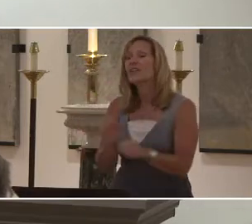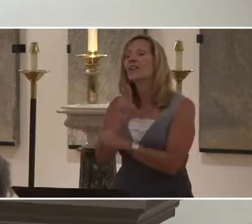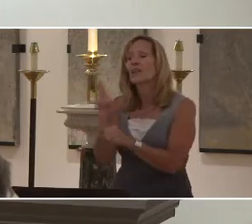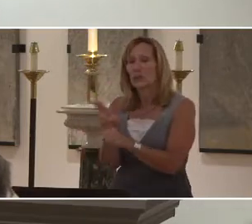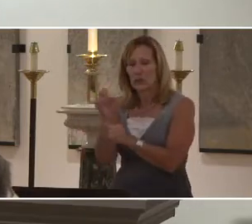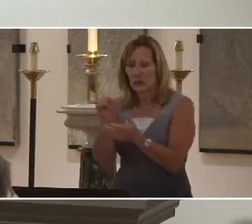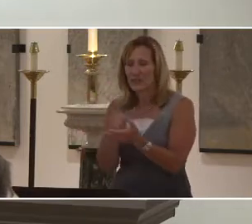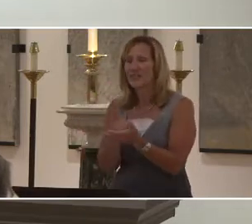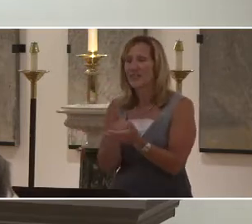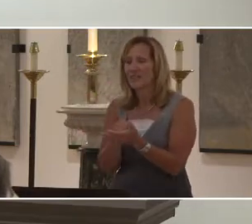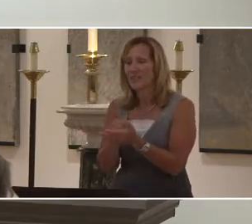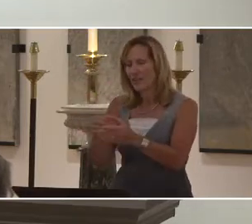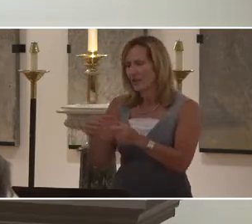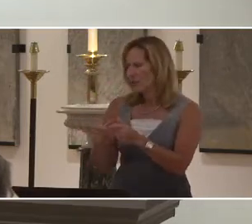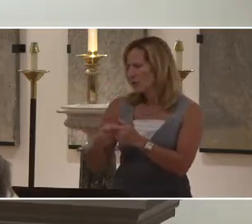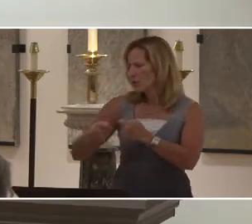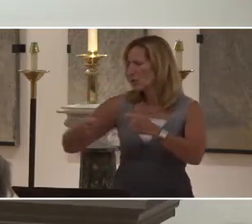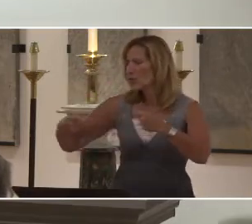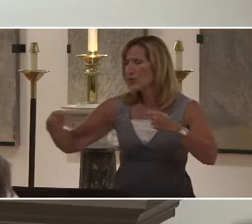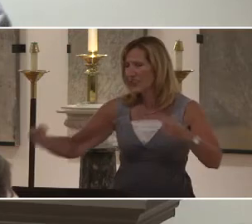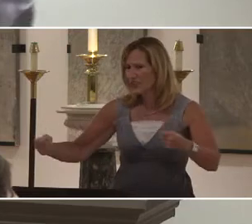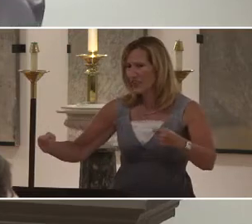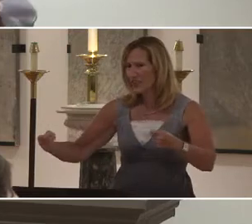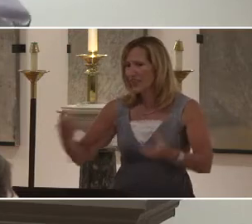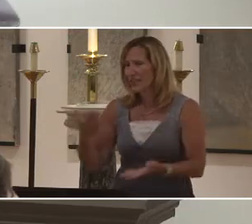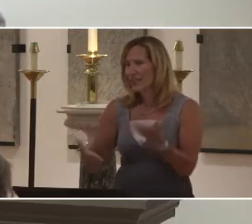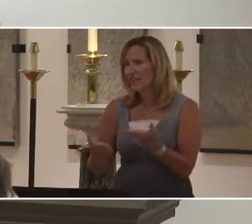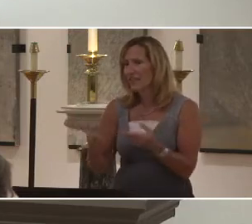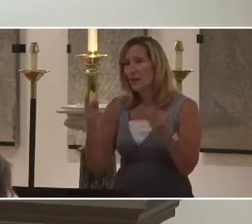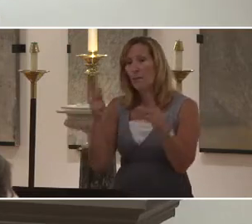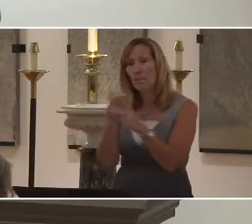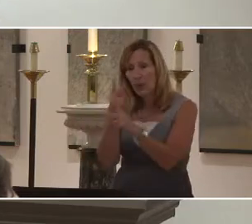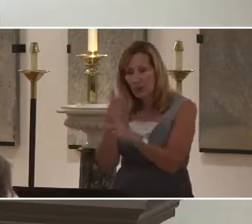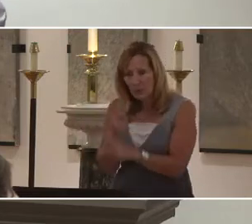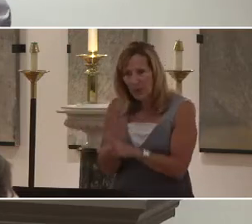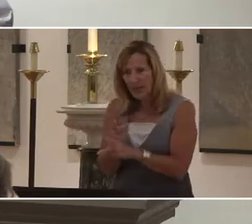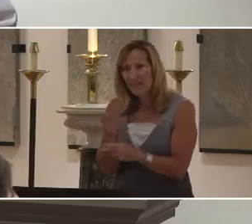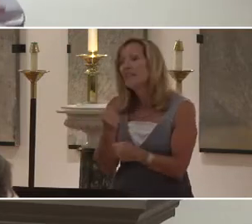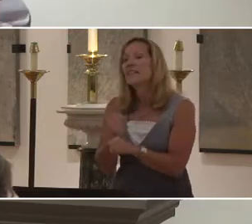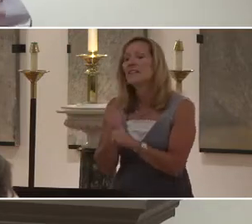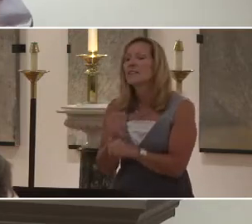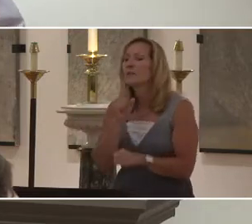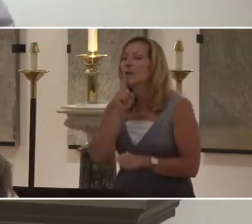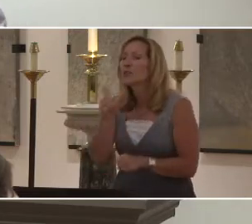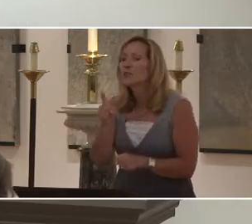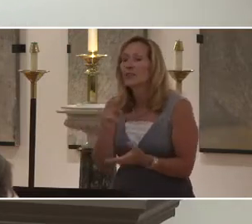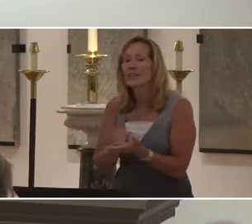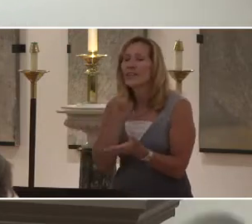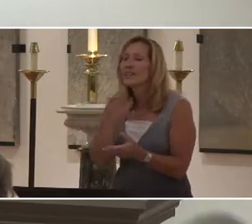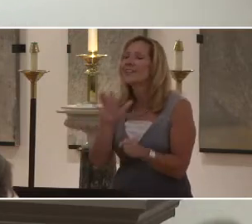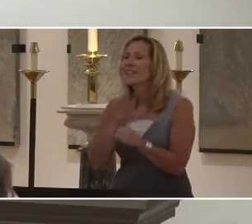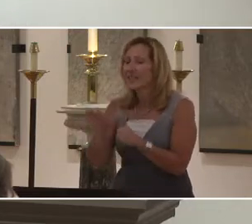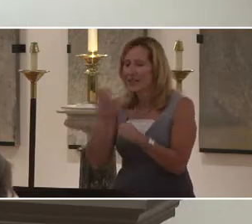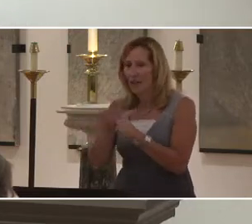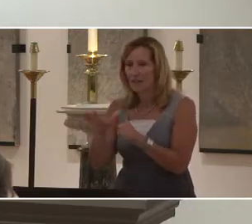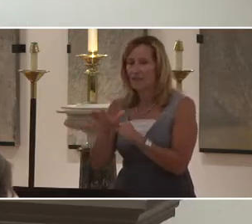it, stretch it, even multiply it to make sure it is